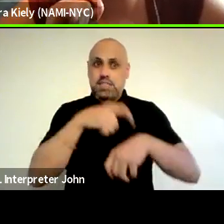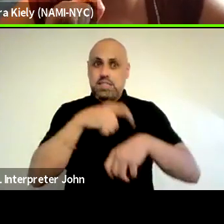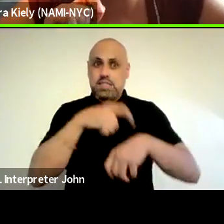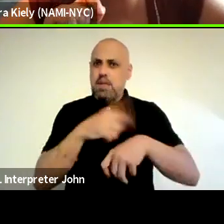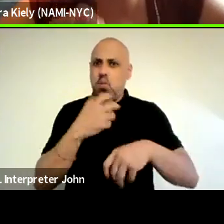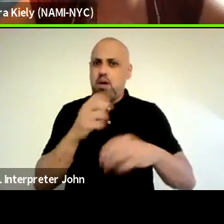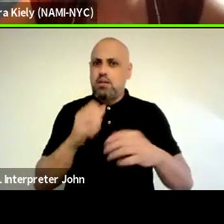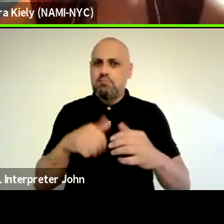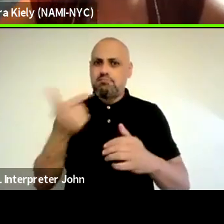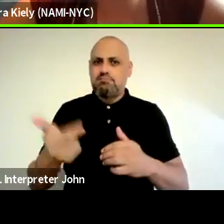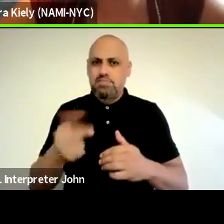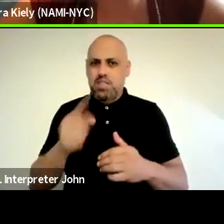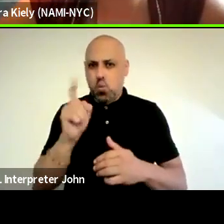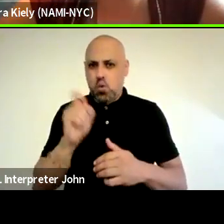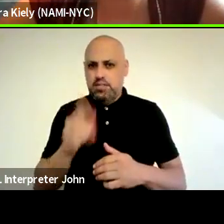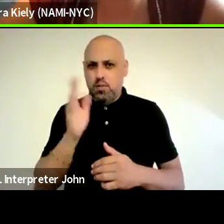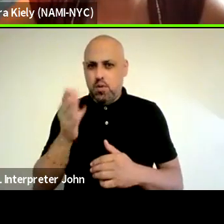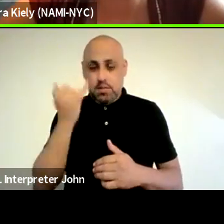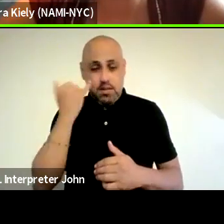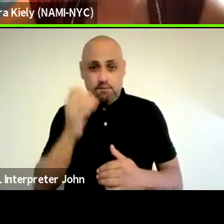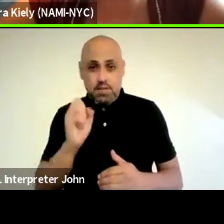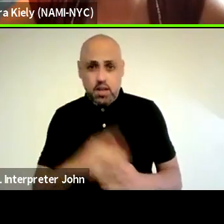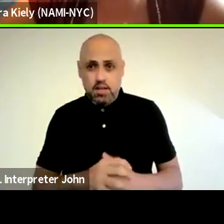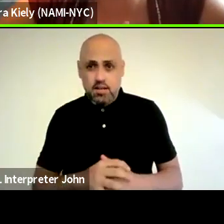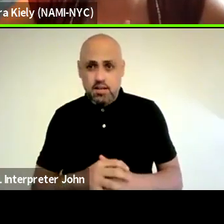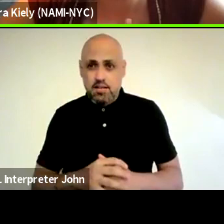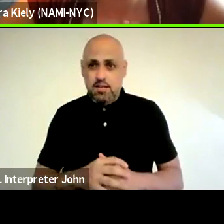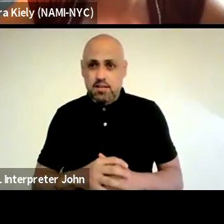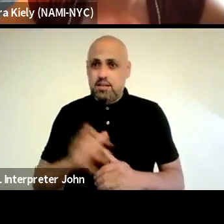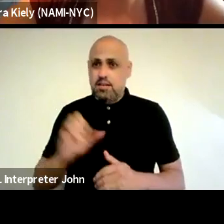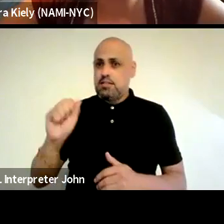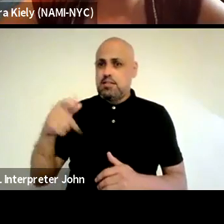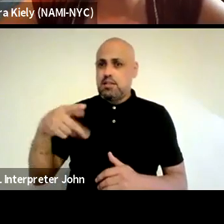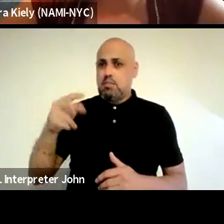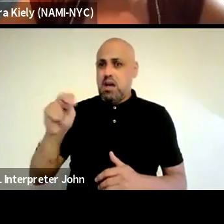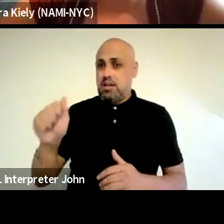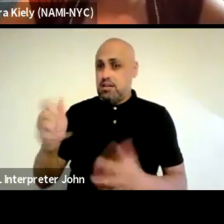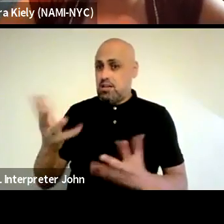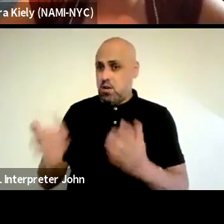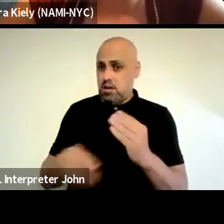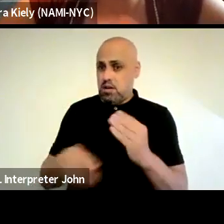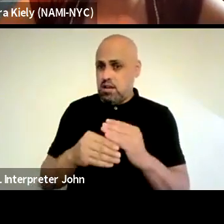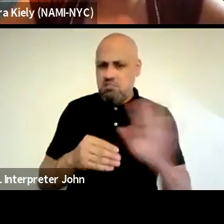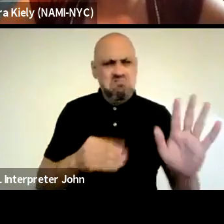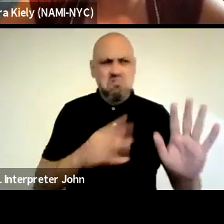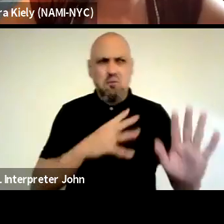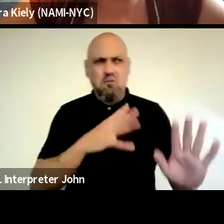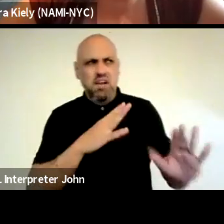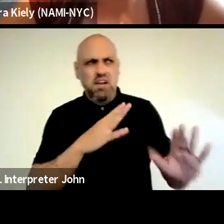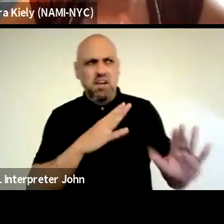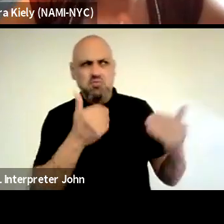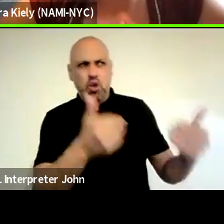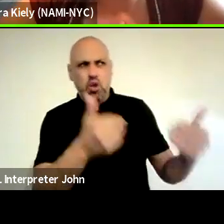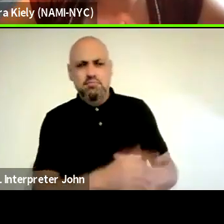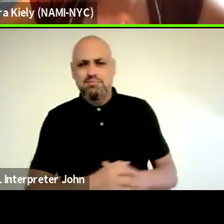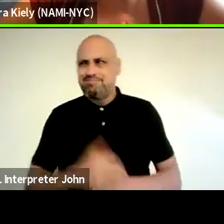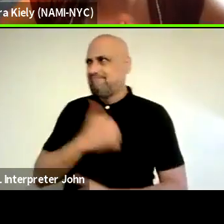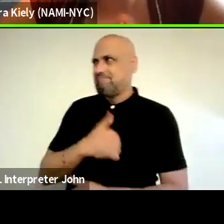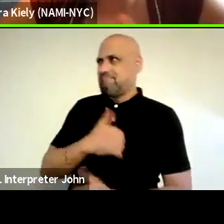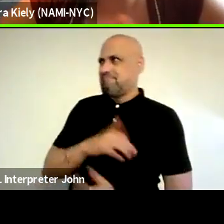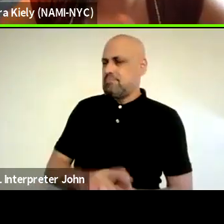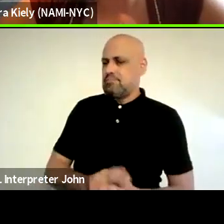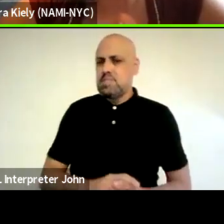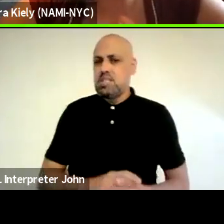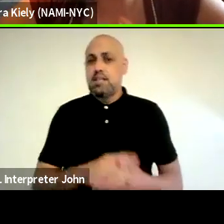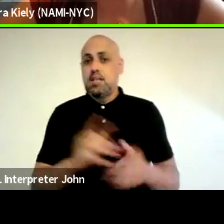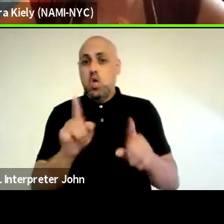jump on to the next question, if that's okay. I'm sorry, Sapana, were you Okay, gonna? that's fine. That's fine. Go ahead. Sorry. So there was